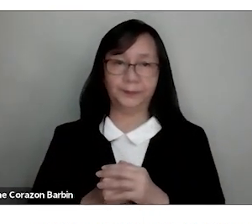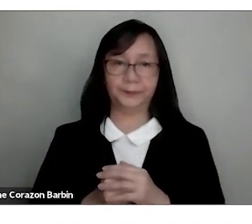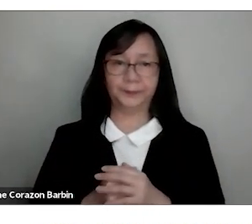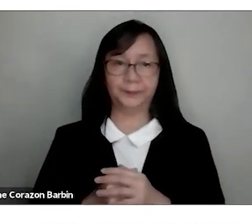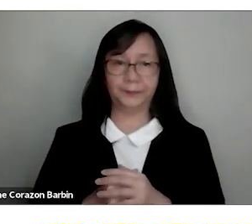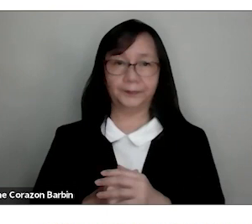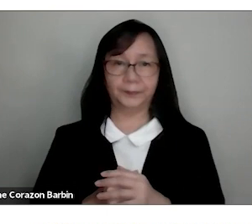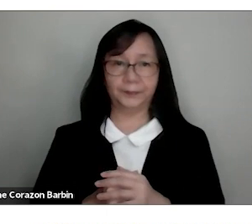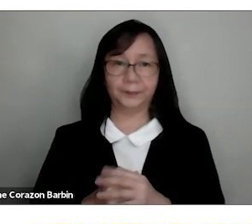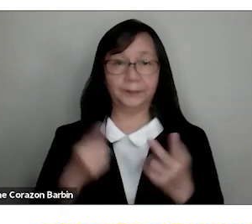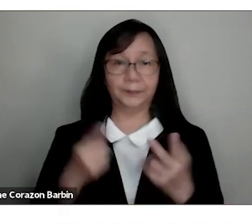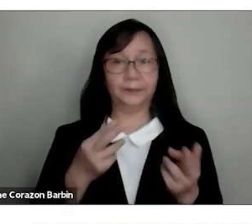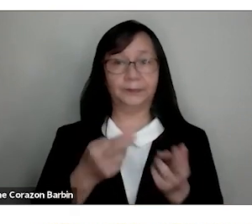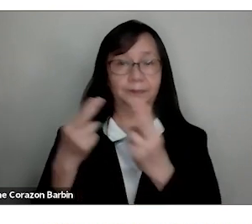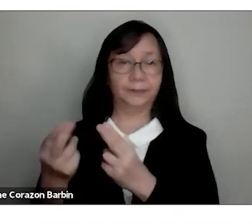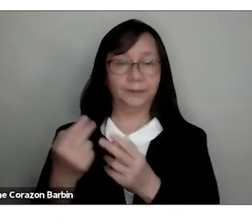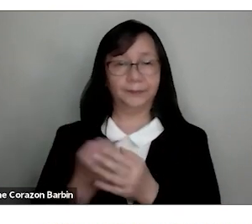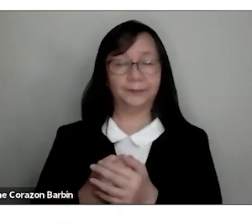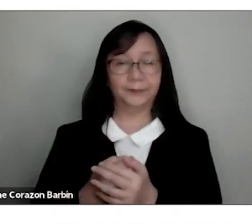So that's the virtual launch.